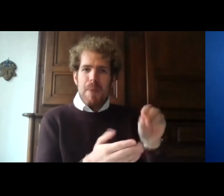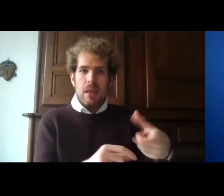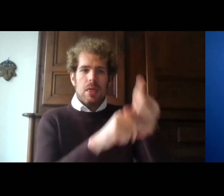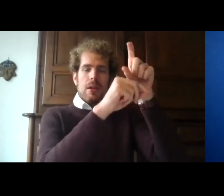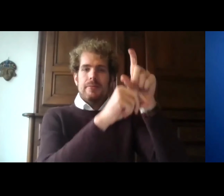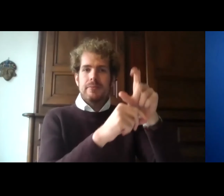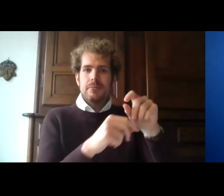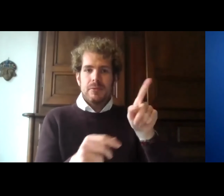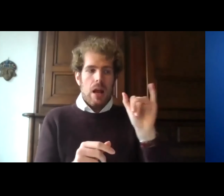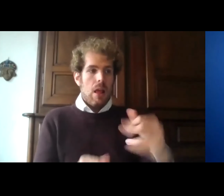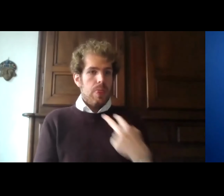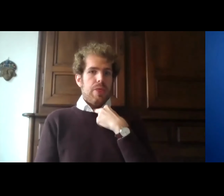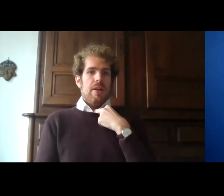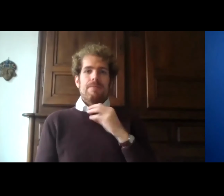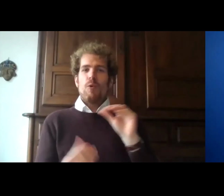has.